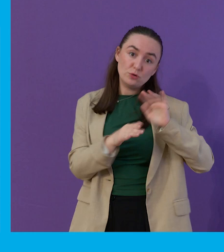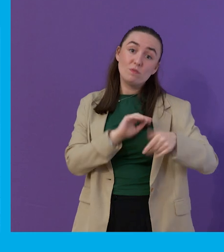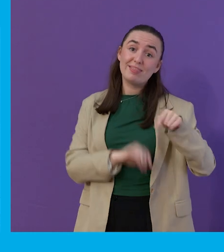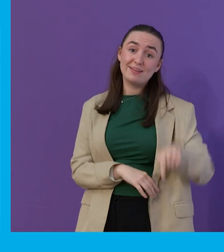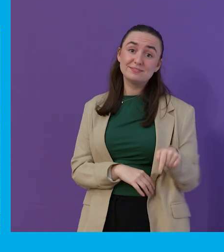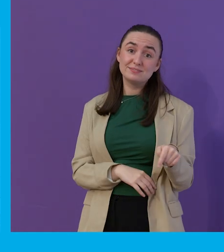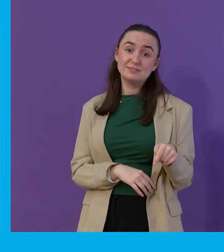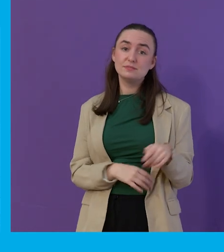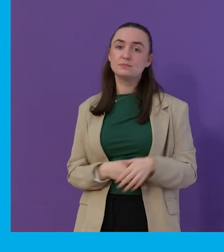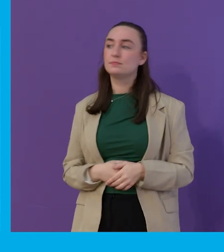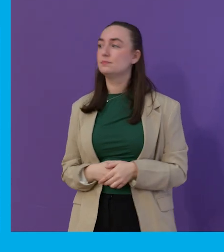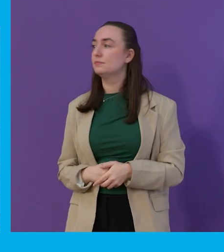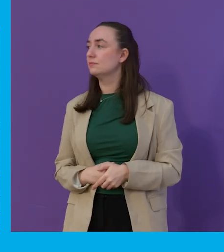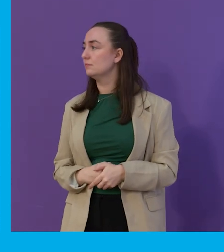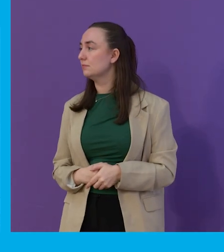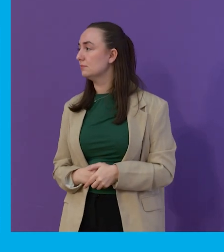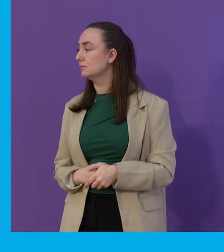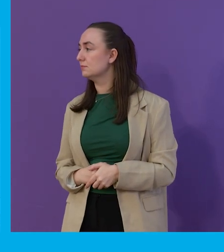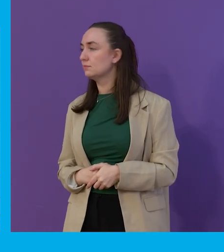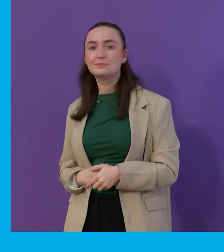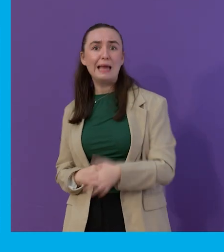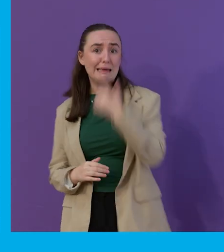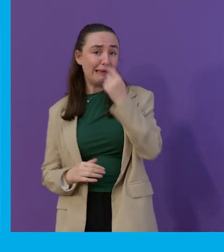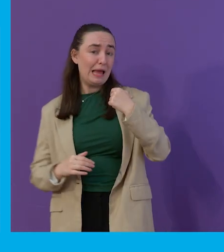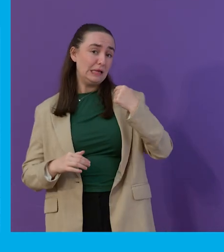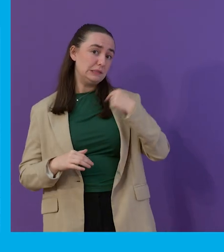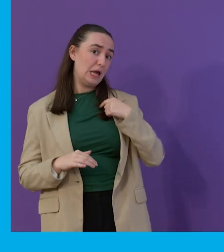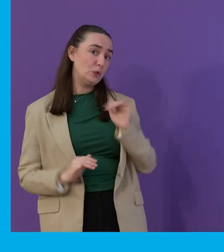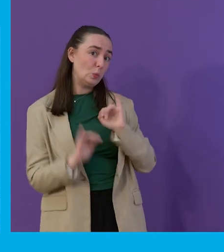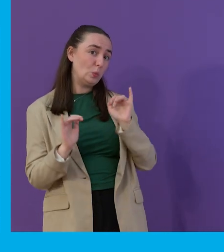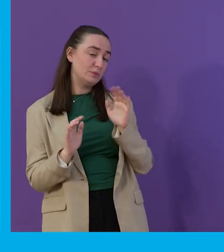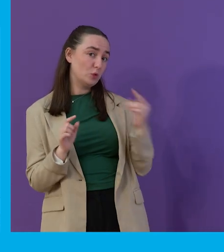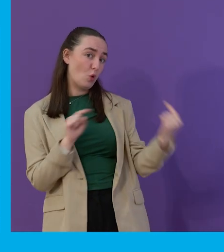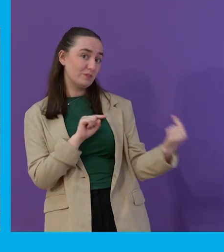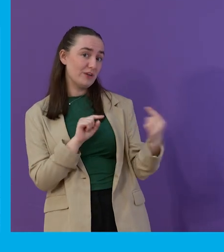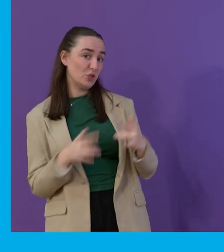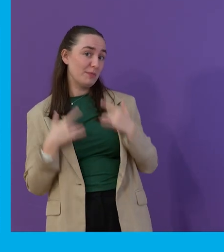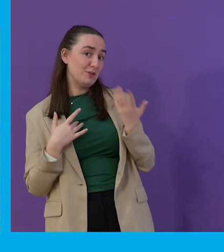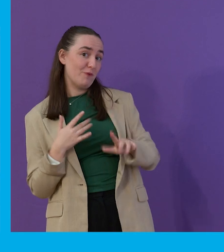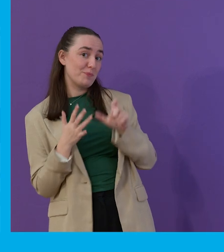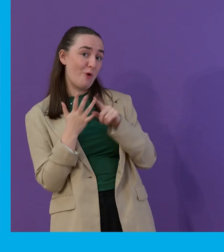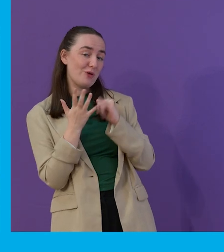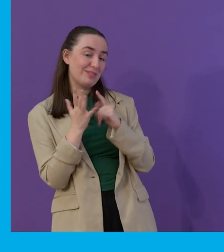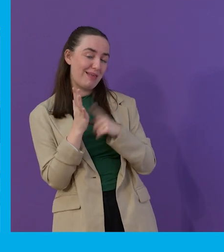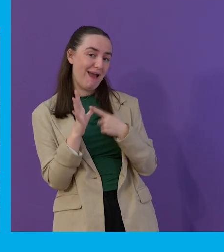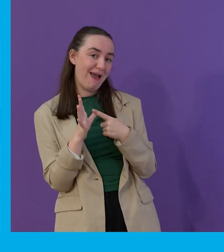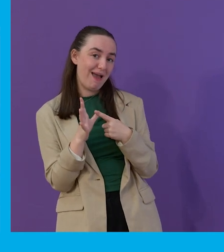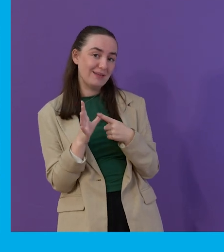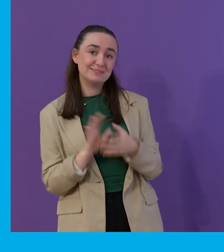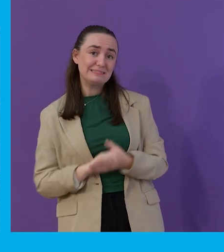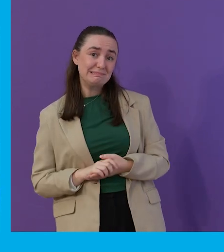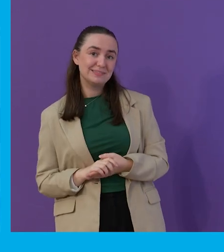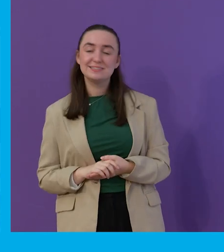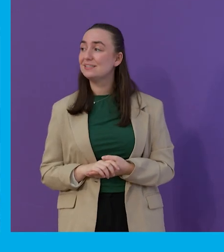that. So you know, the hot take for Scotland. Okay, come on, the hot take. Come on, hot take. I mean, the concern about mayors would be